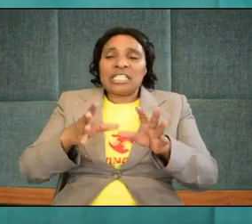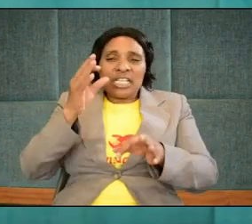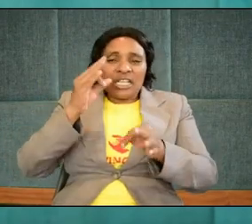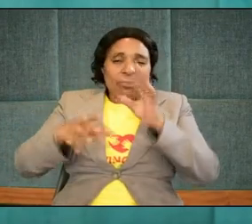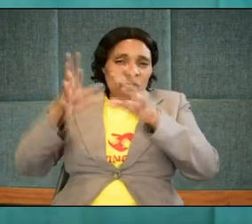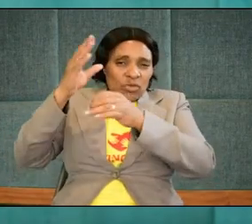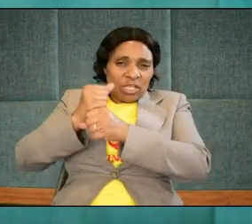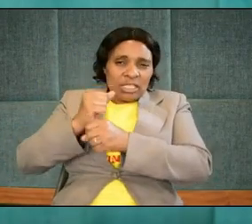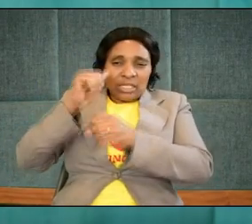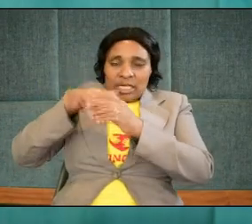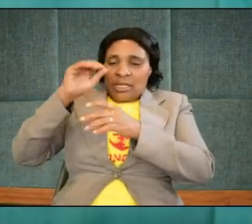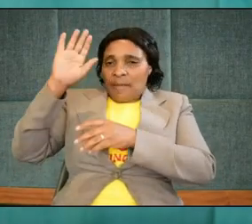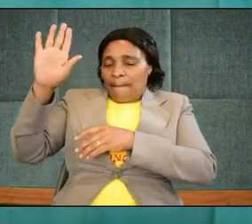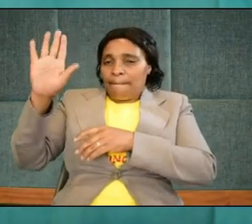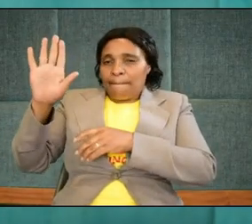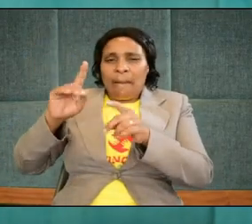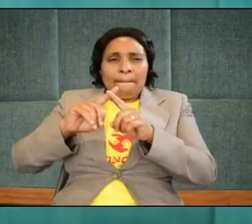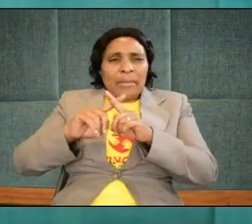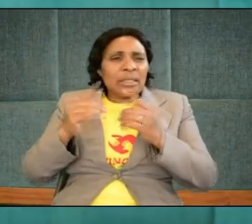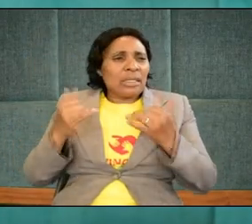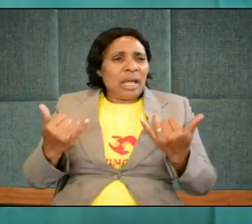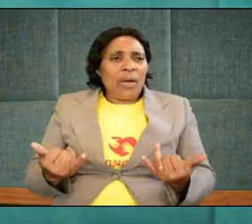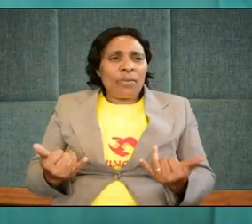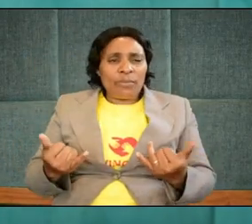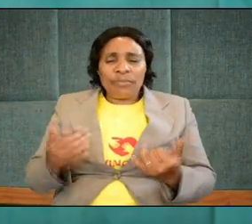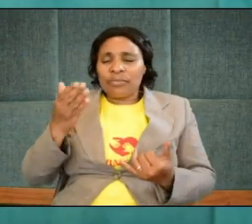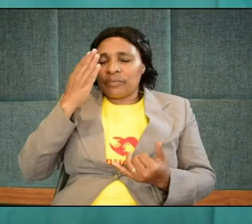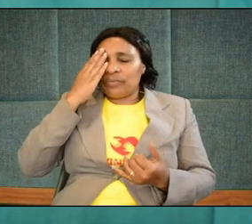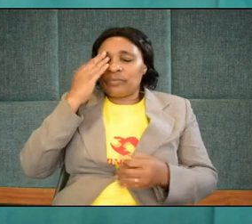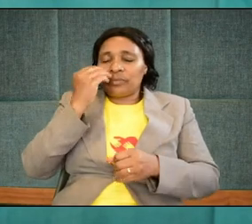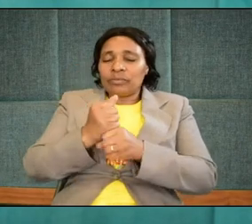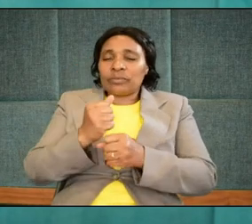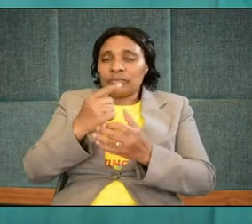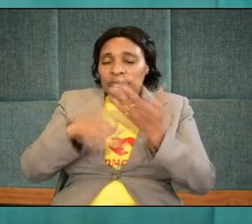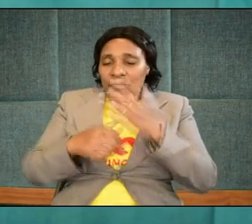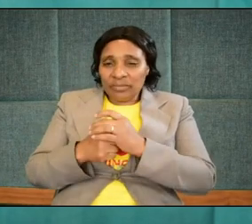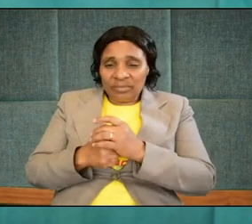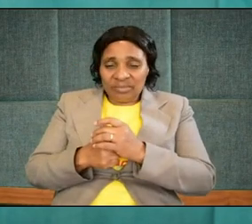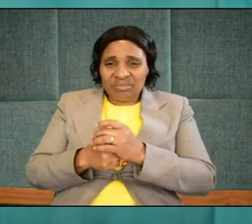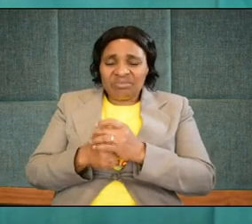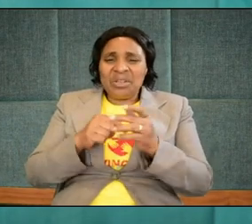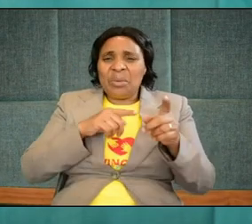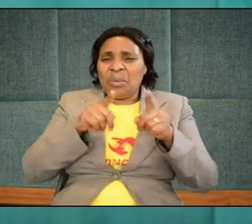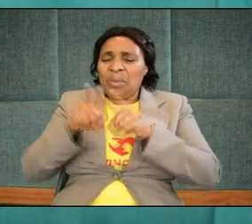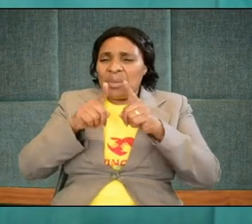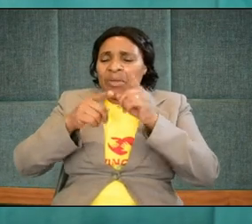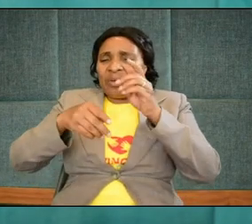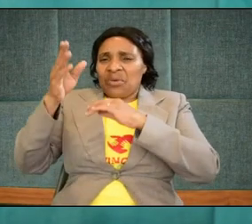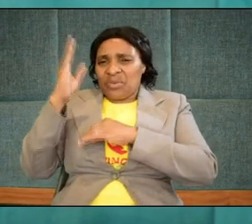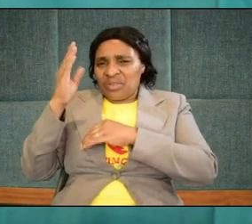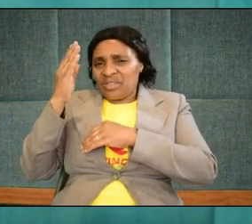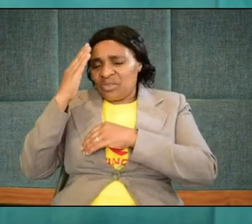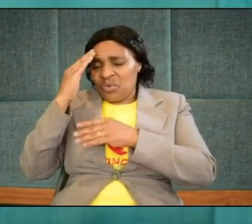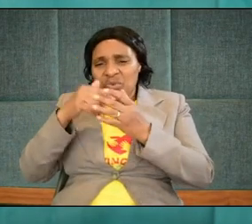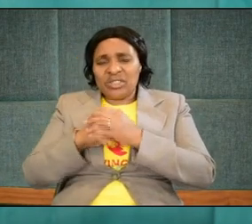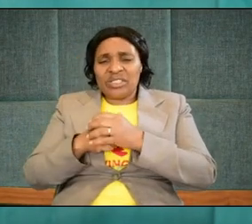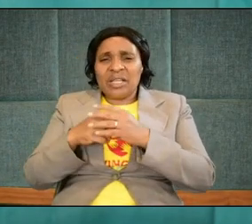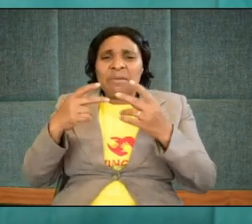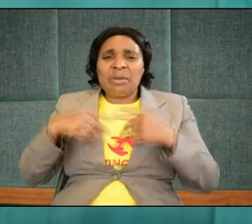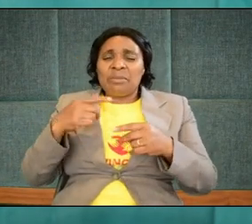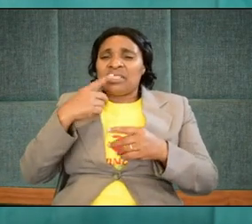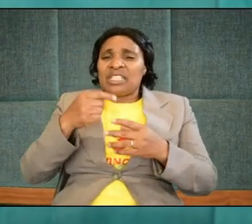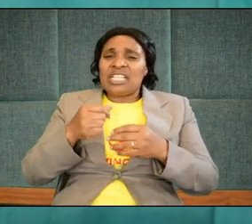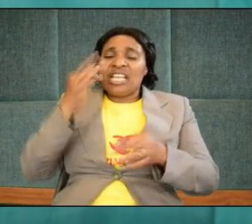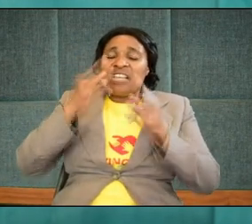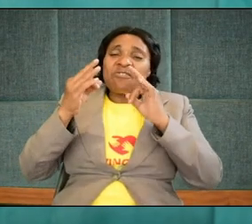trust in mm-hmm. him. But what the Israelites were doing, they were provoking God. They're like, you know these people who say,